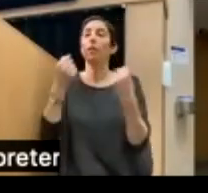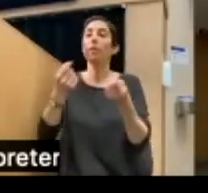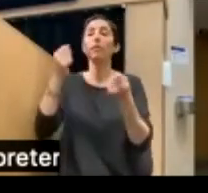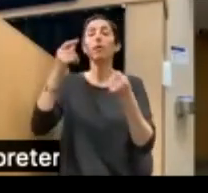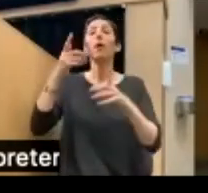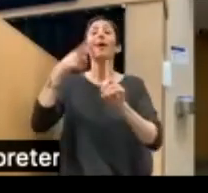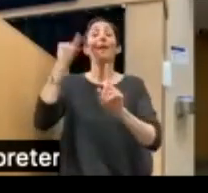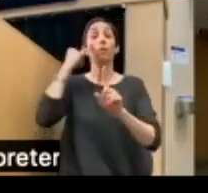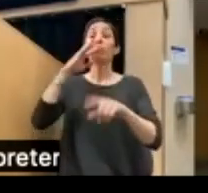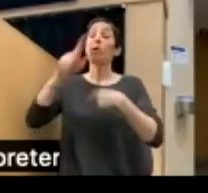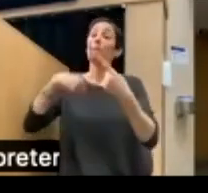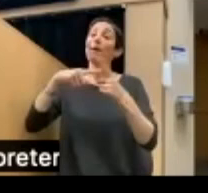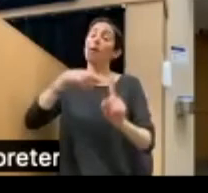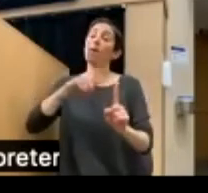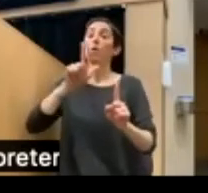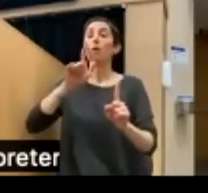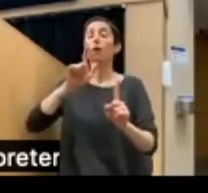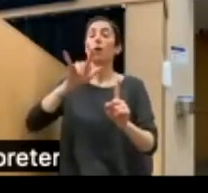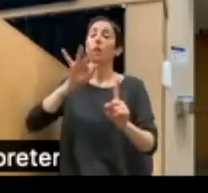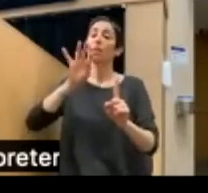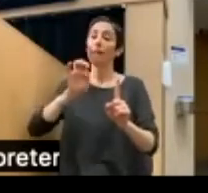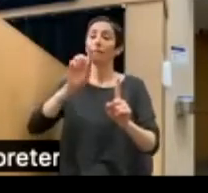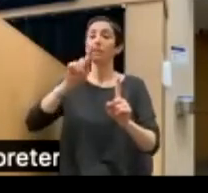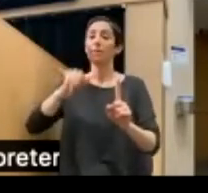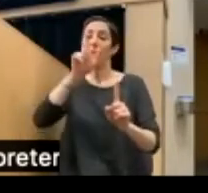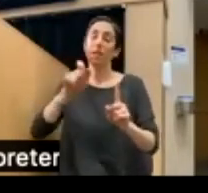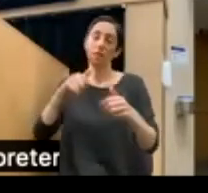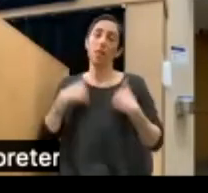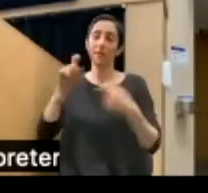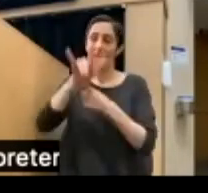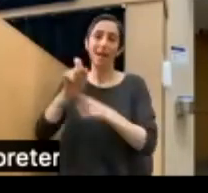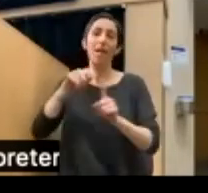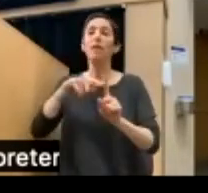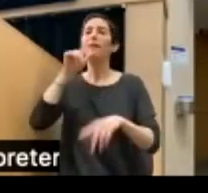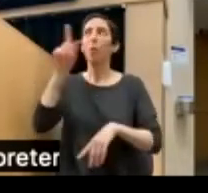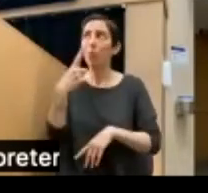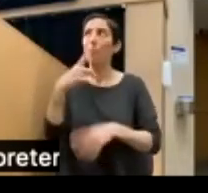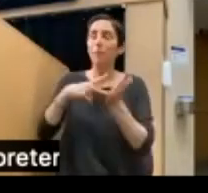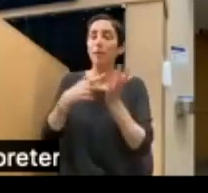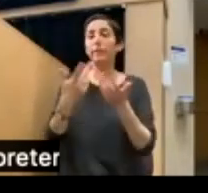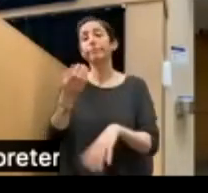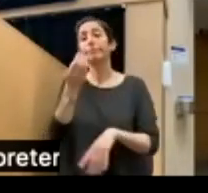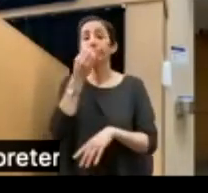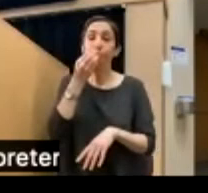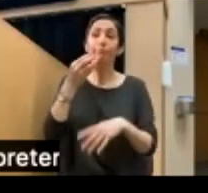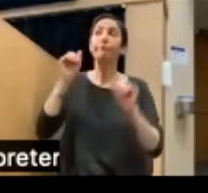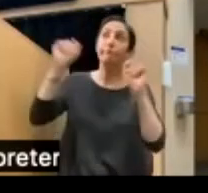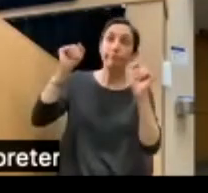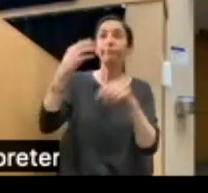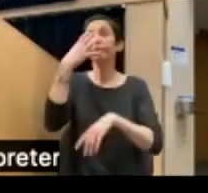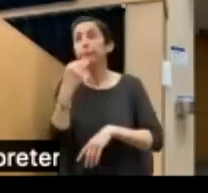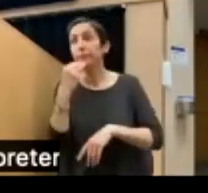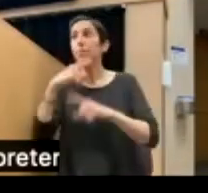just thinking about, you know, the diet, exercise, sleep, we're also thinking about who's in your life, who are you diet, exercising, and sleeping